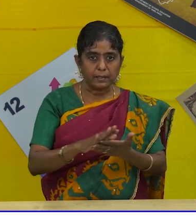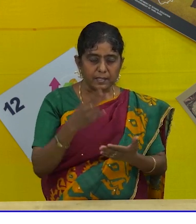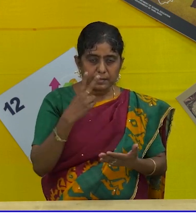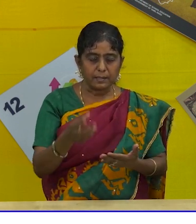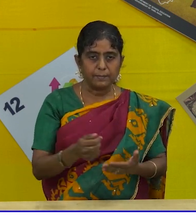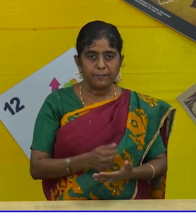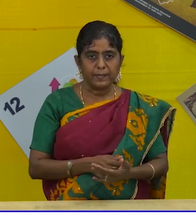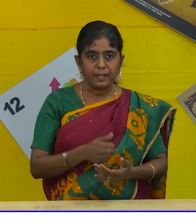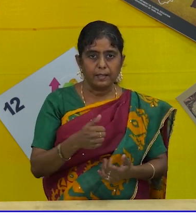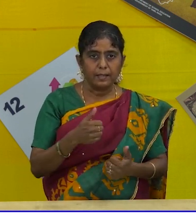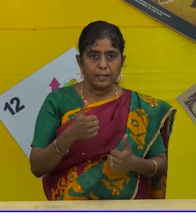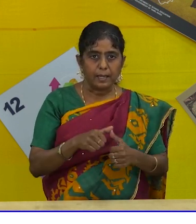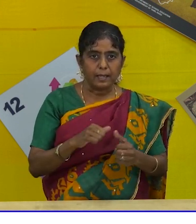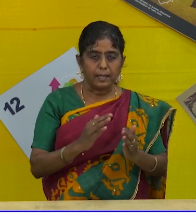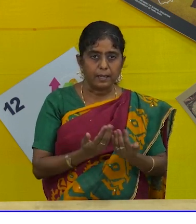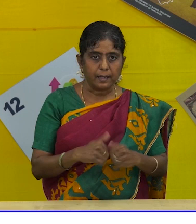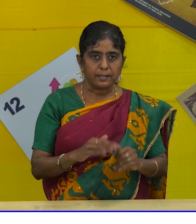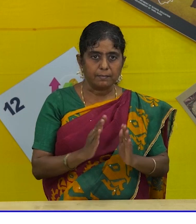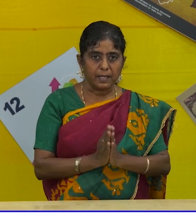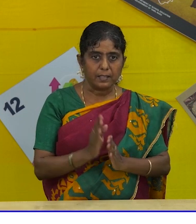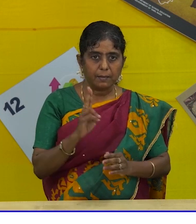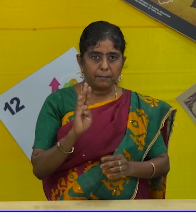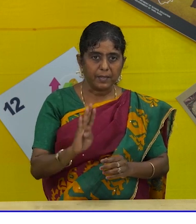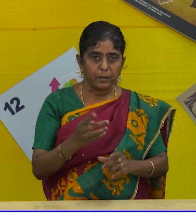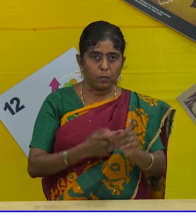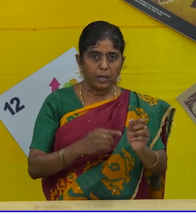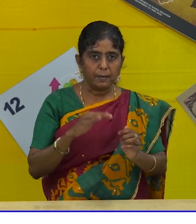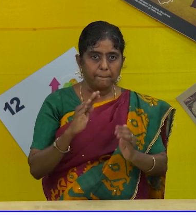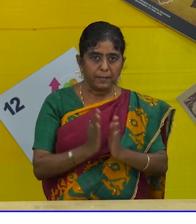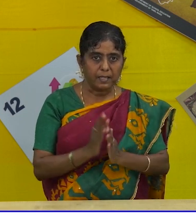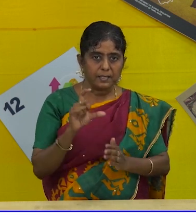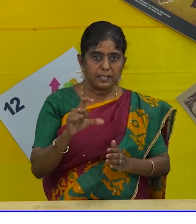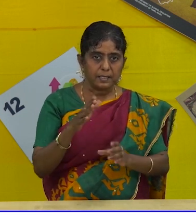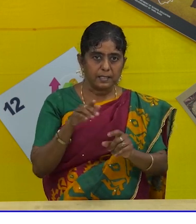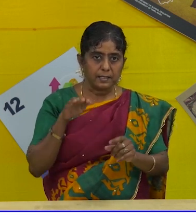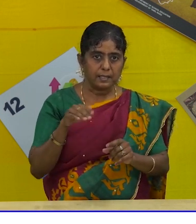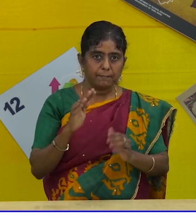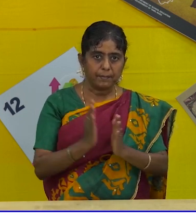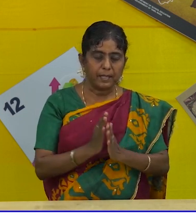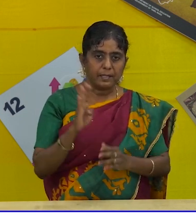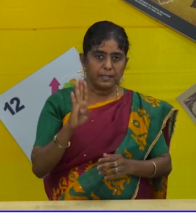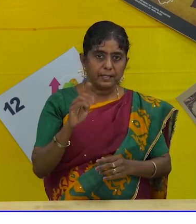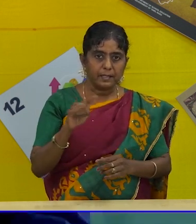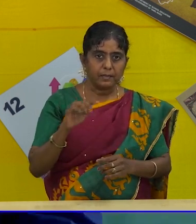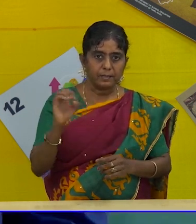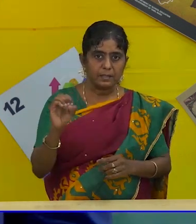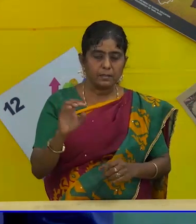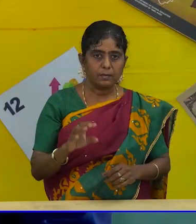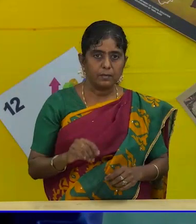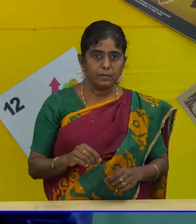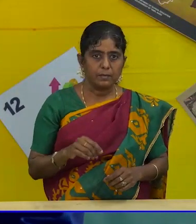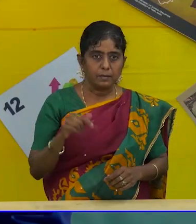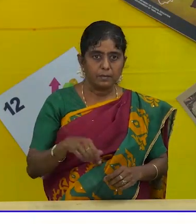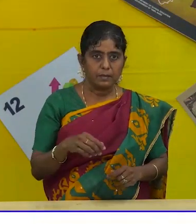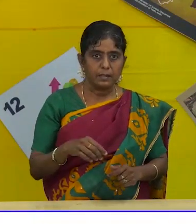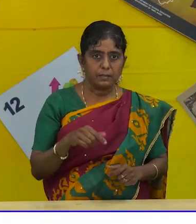You can see in the diagram. Ax plus by plus cz plus d equal to 0 is a plane. Now we look at